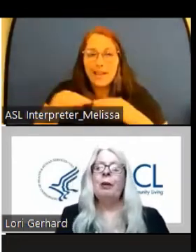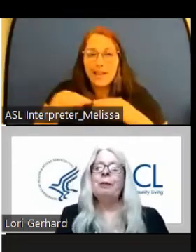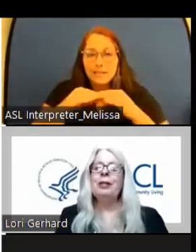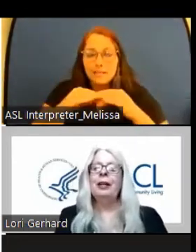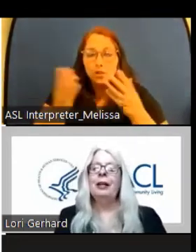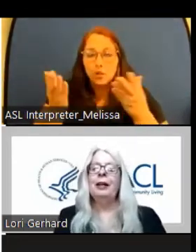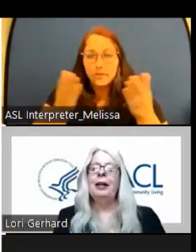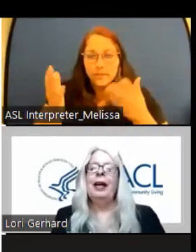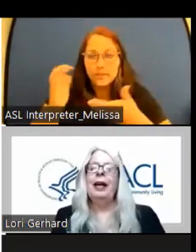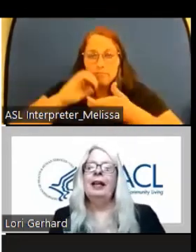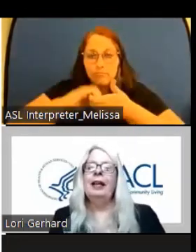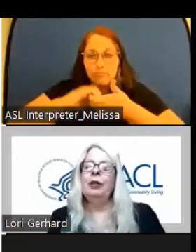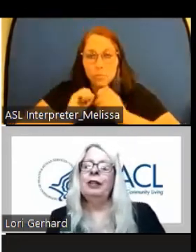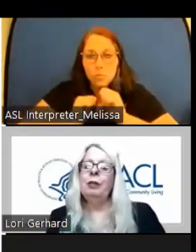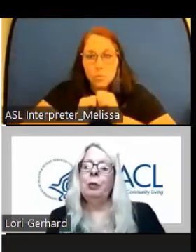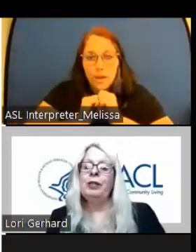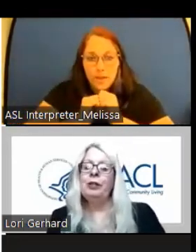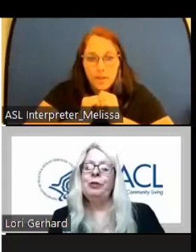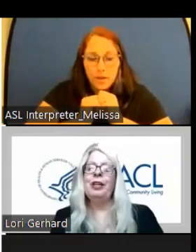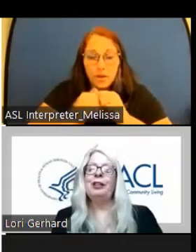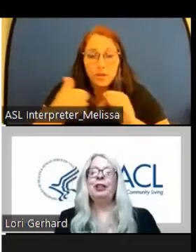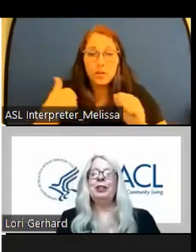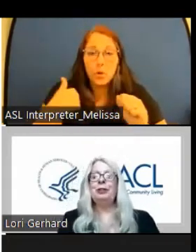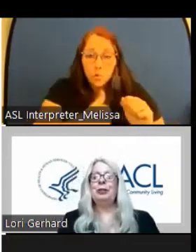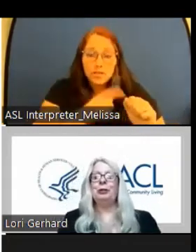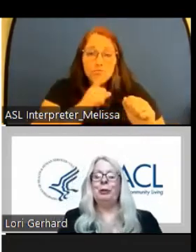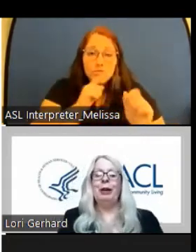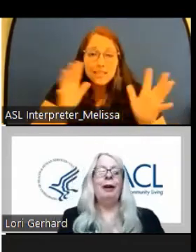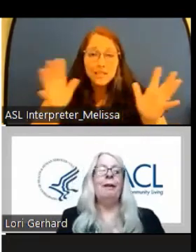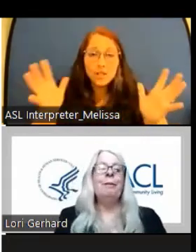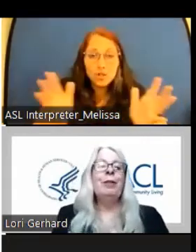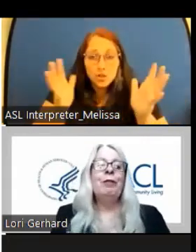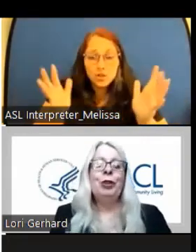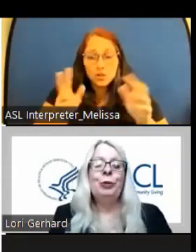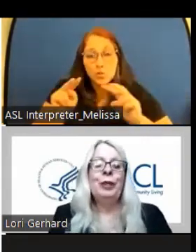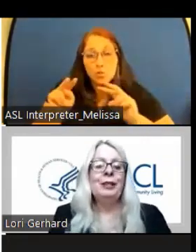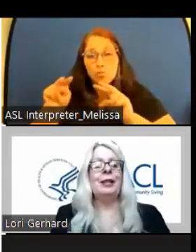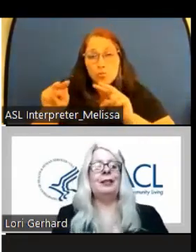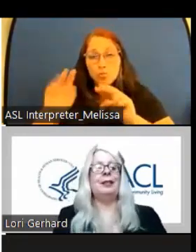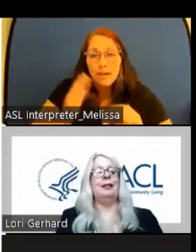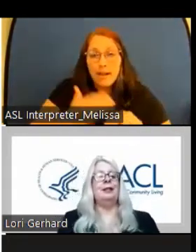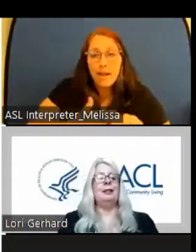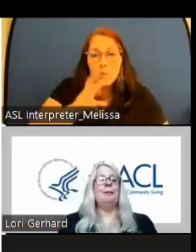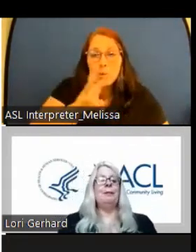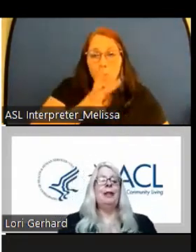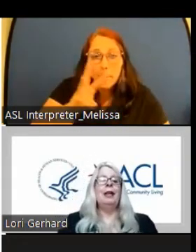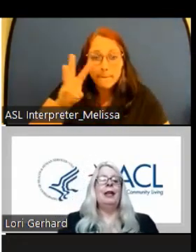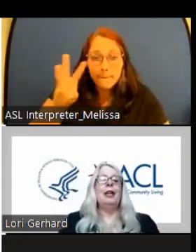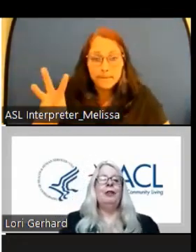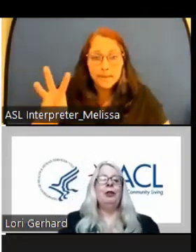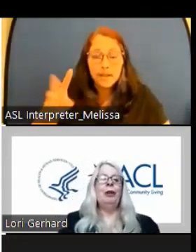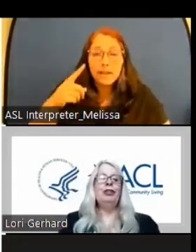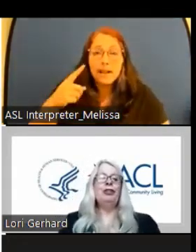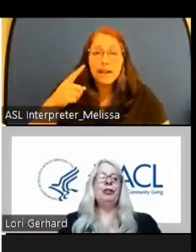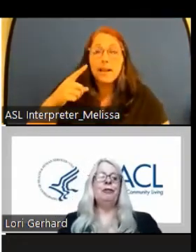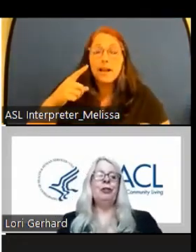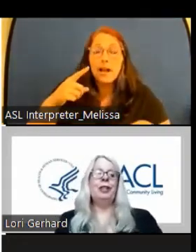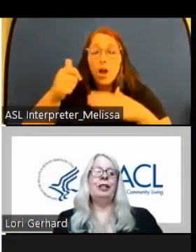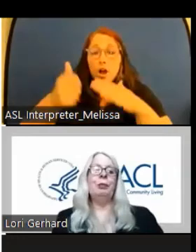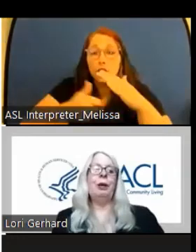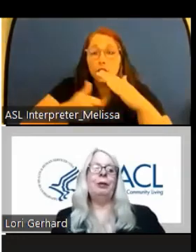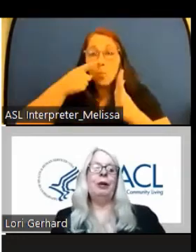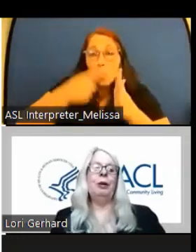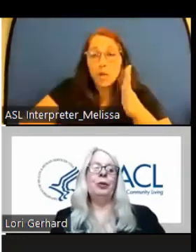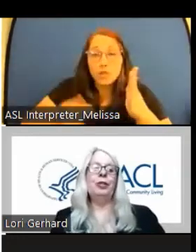our website and look at the What's New section to view these case studies. If you register for